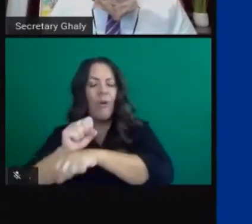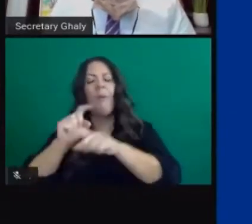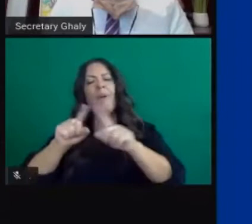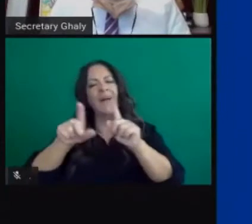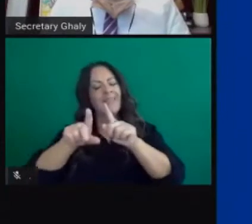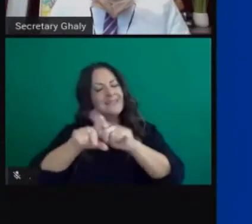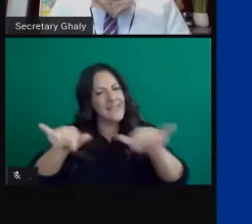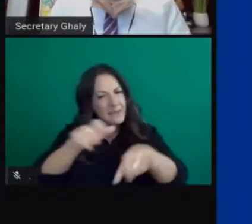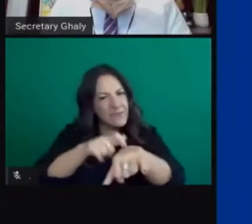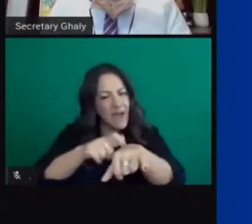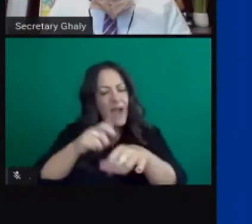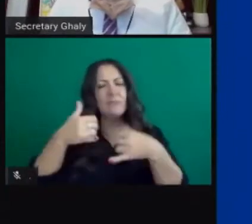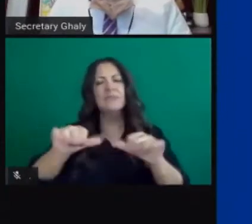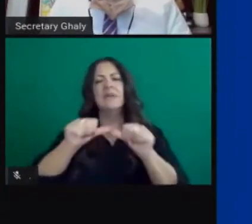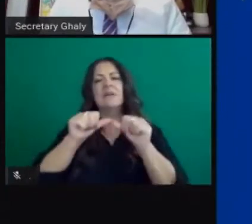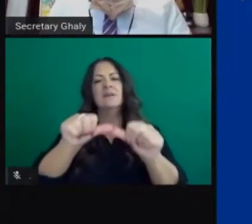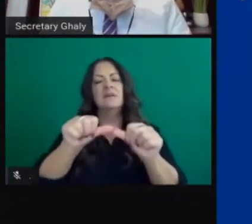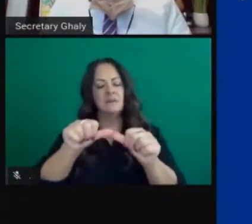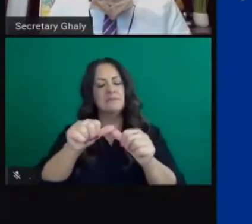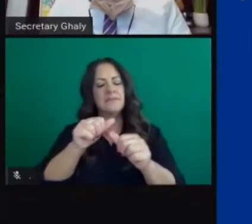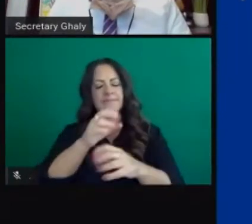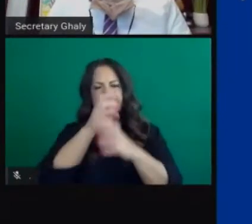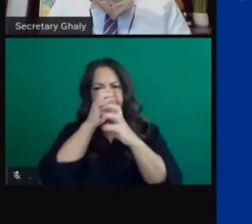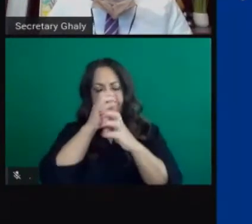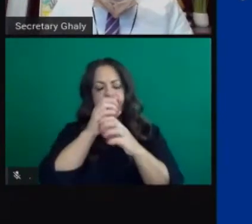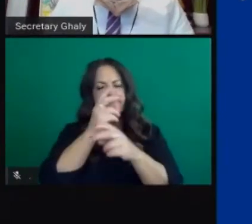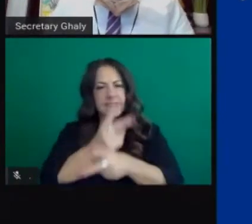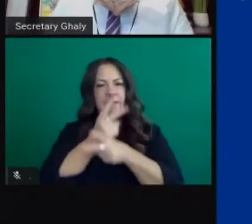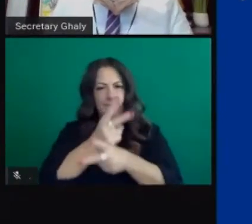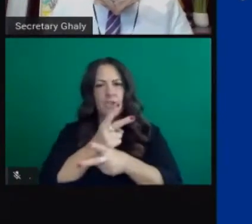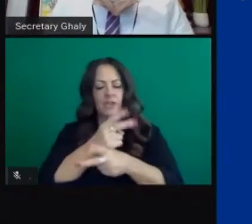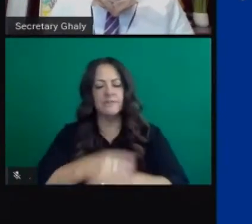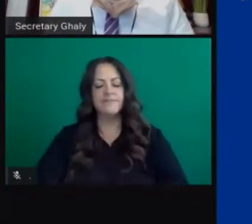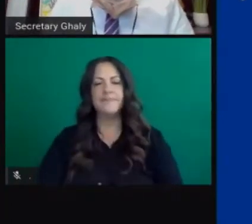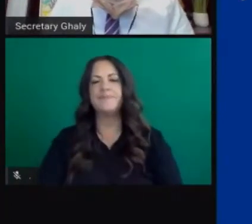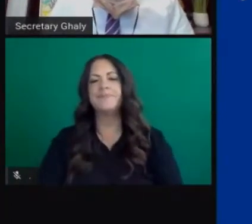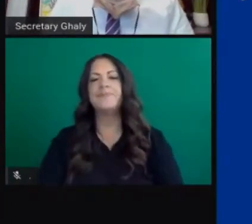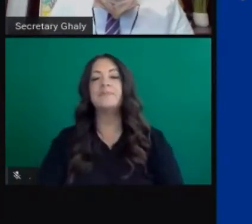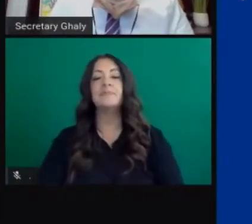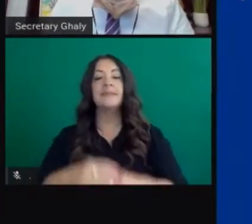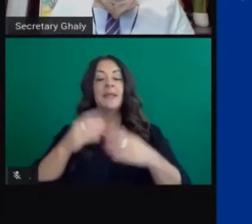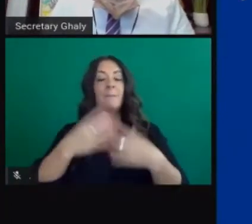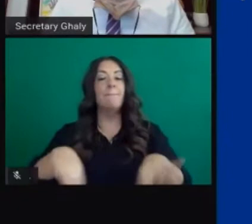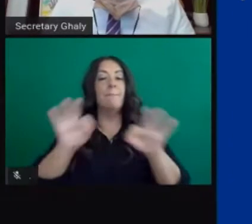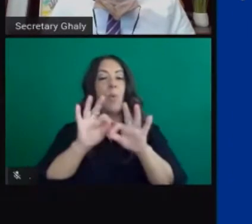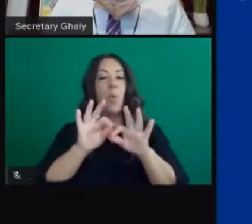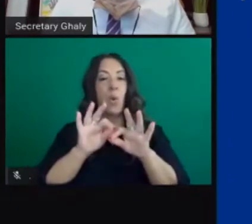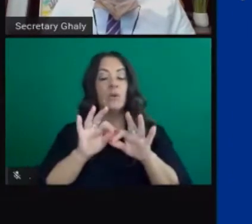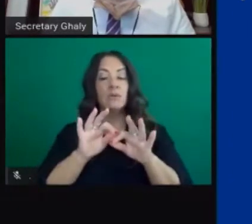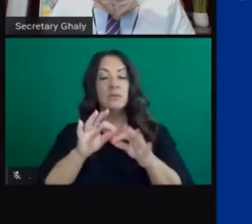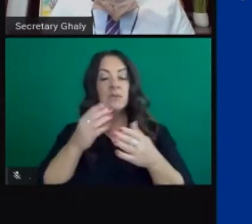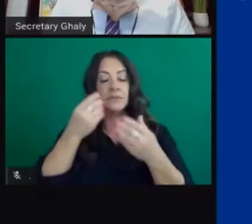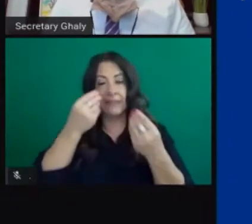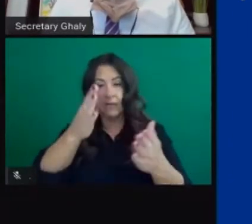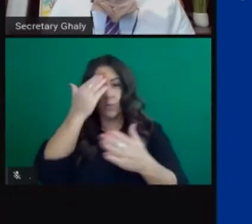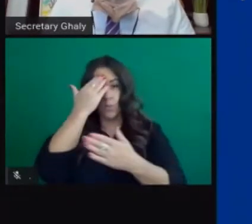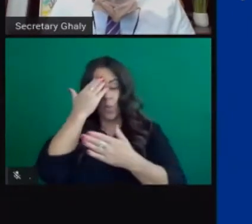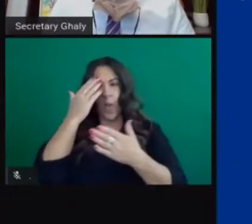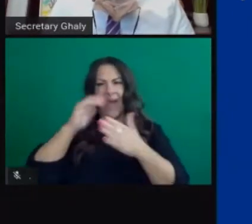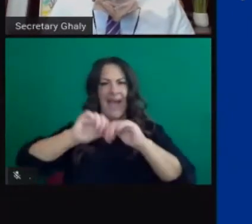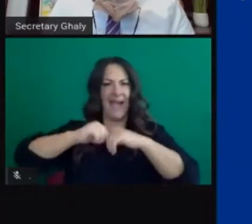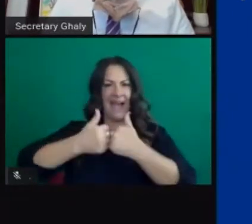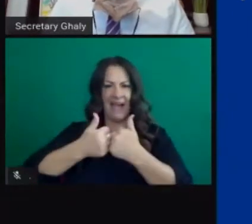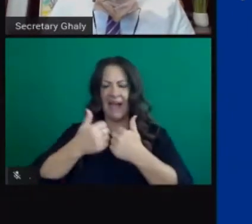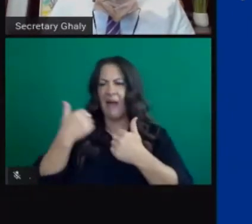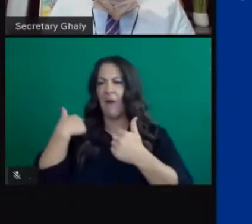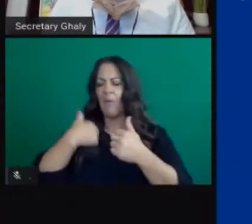our resolve to do even more. Some of the key strategies that we've deployed are targeted